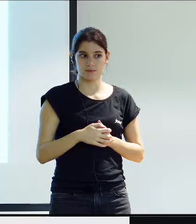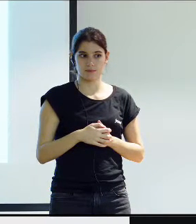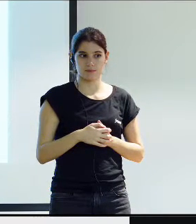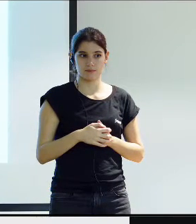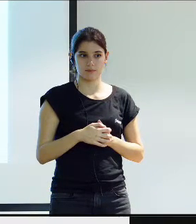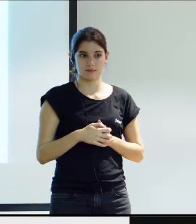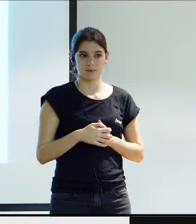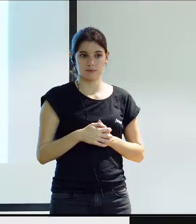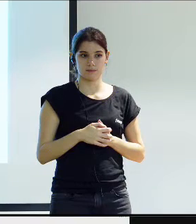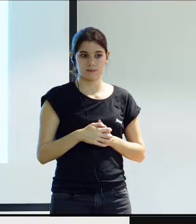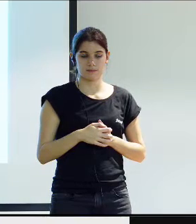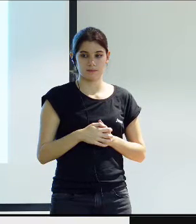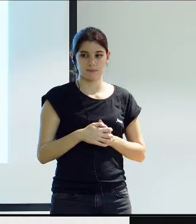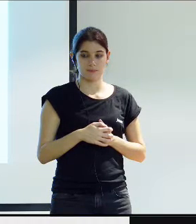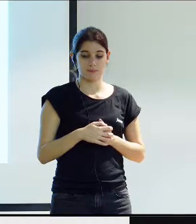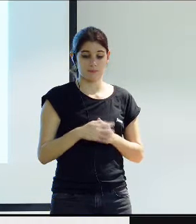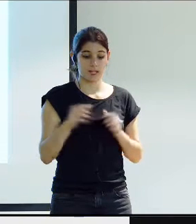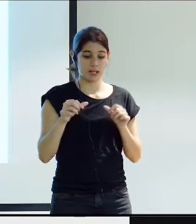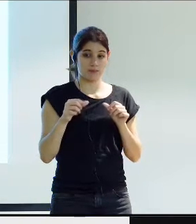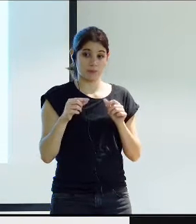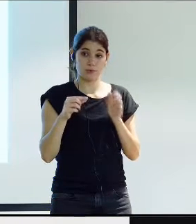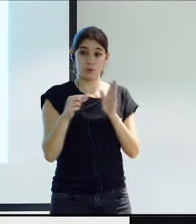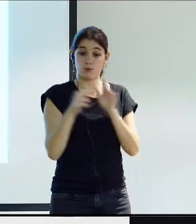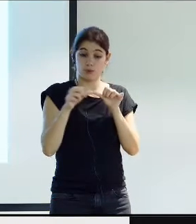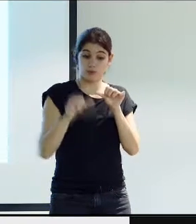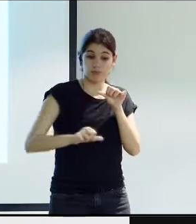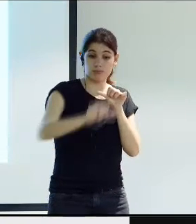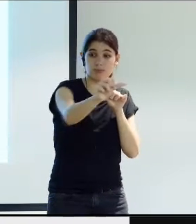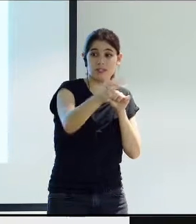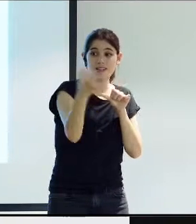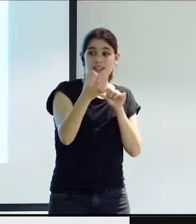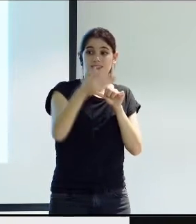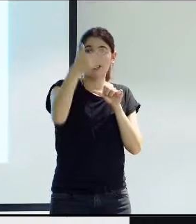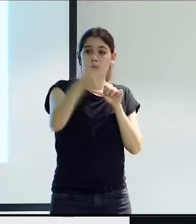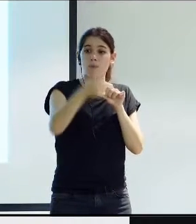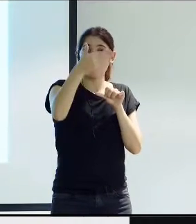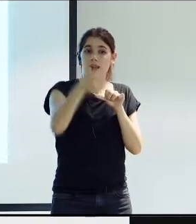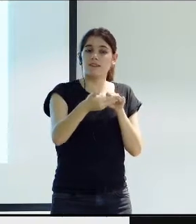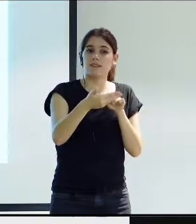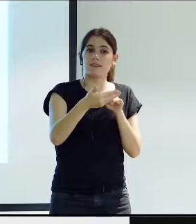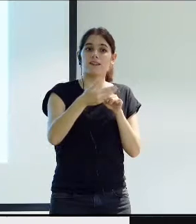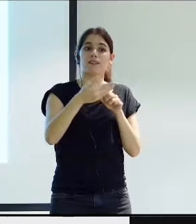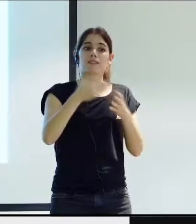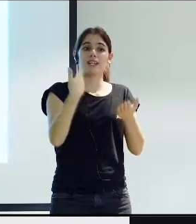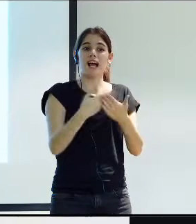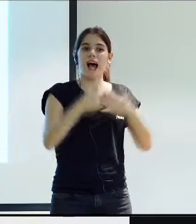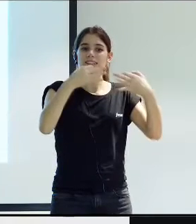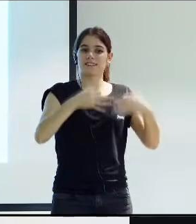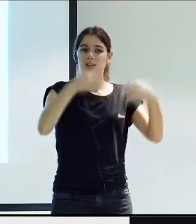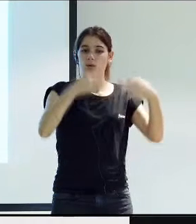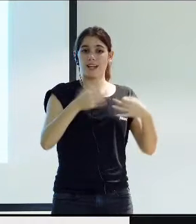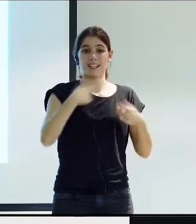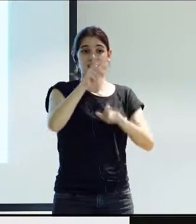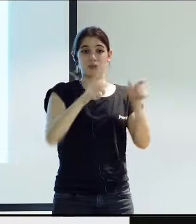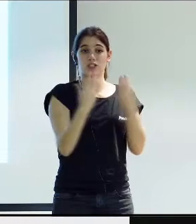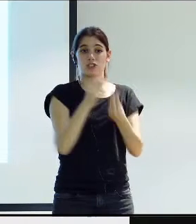starting point is that it is important to ensure that persons with disabilities are able to live